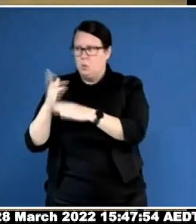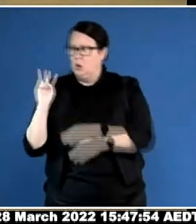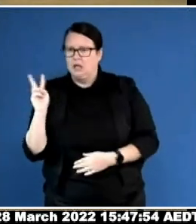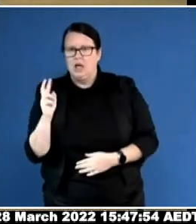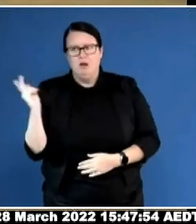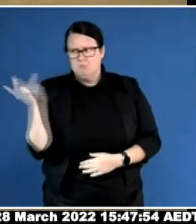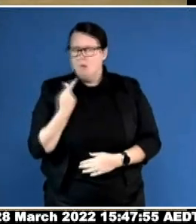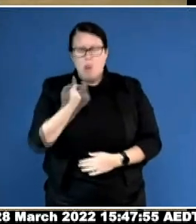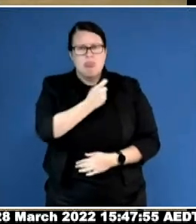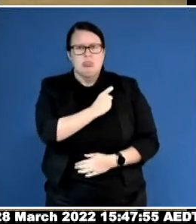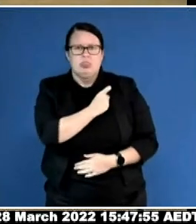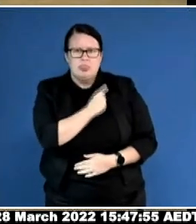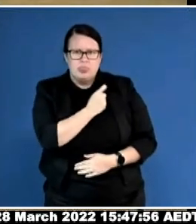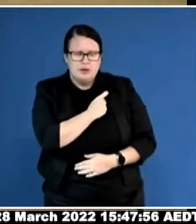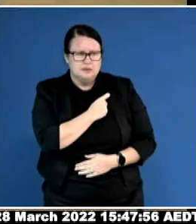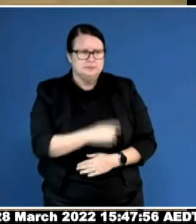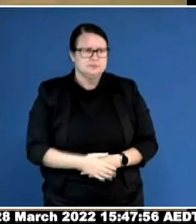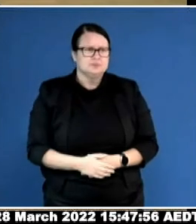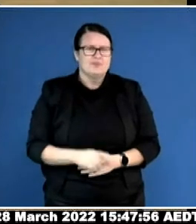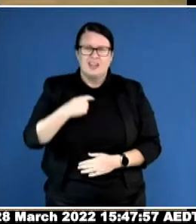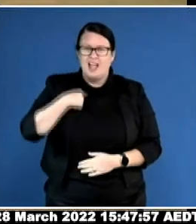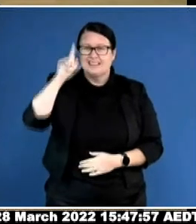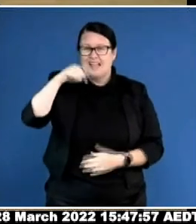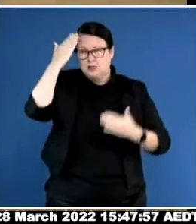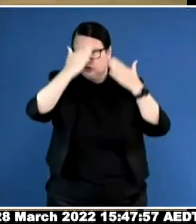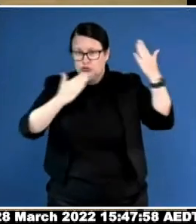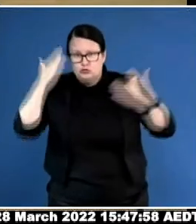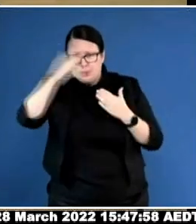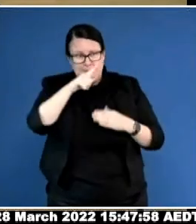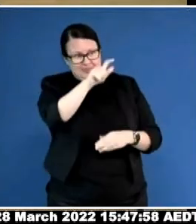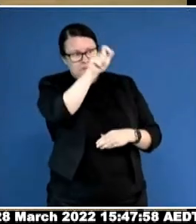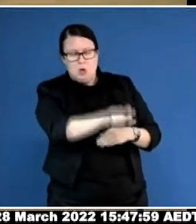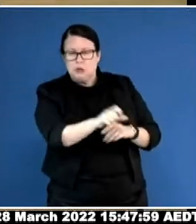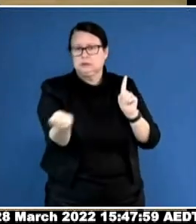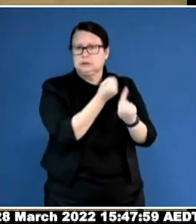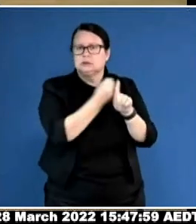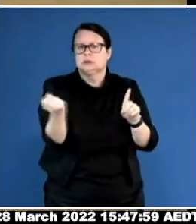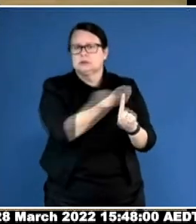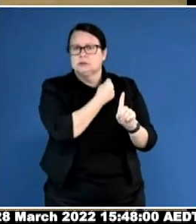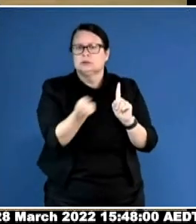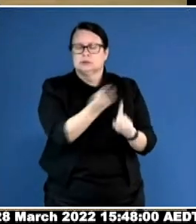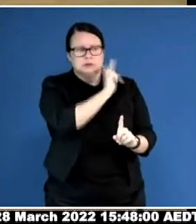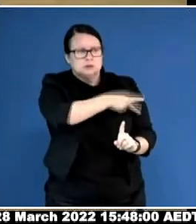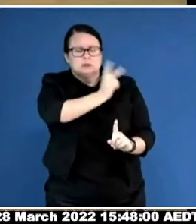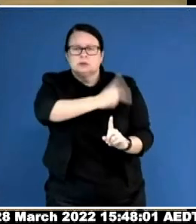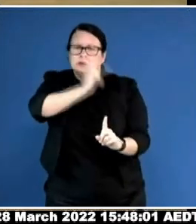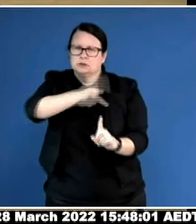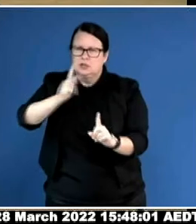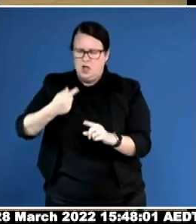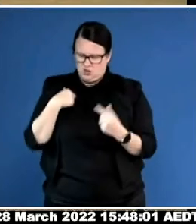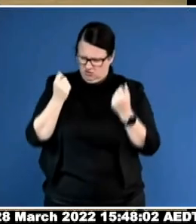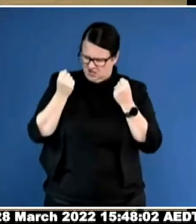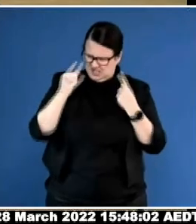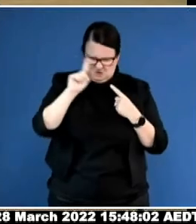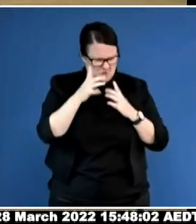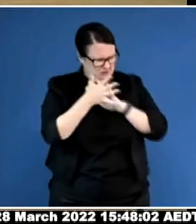was frightening. I was having recurring dreams in which person six was always violent. I was trying to understand the dream,